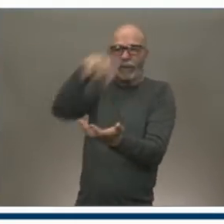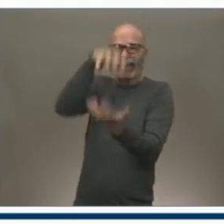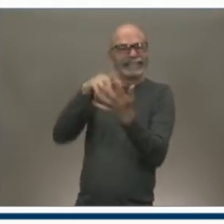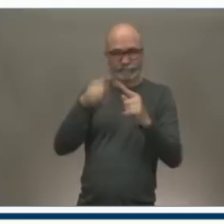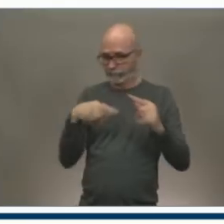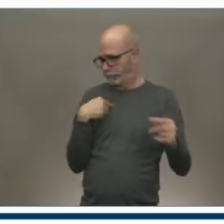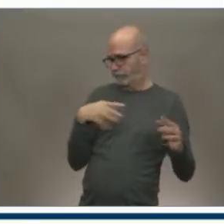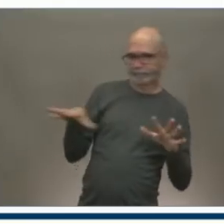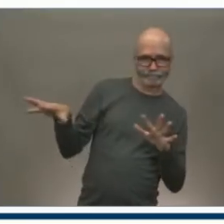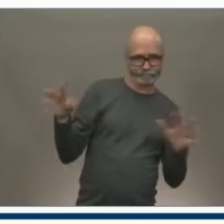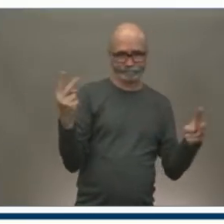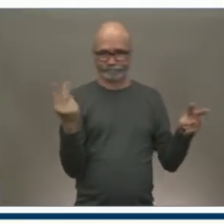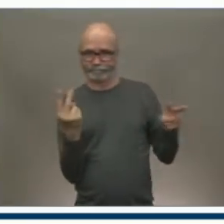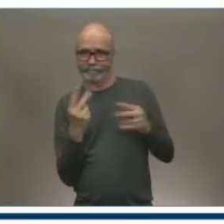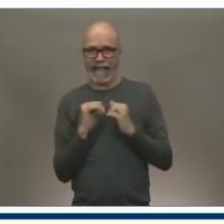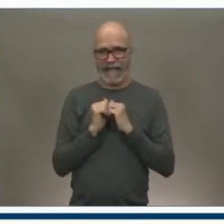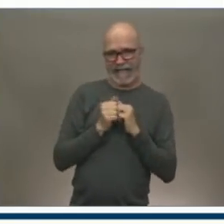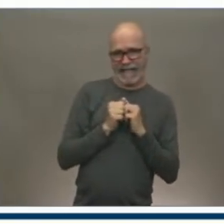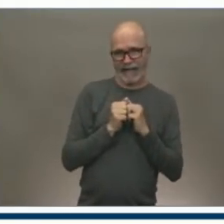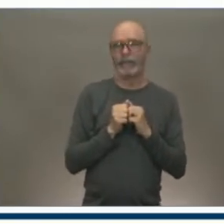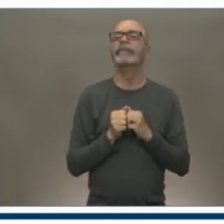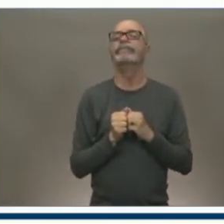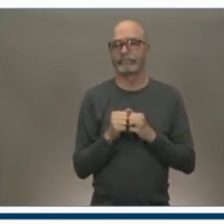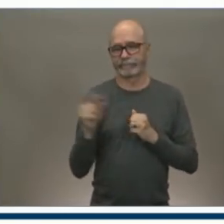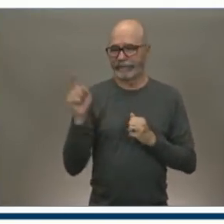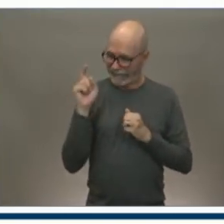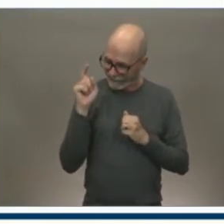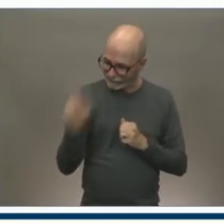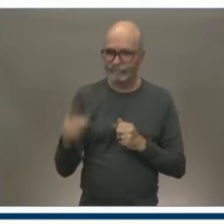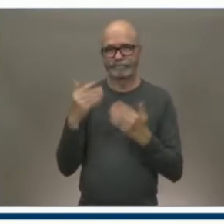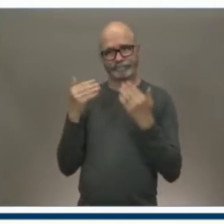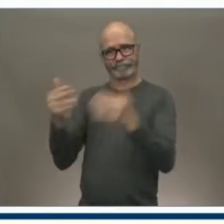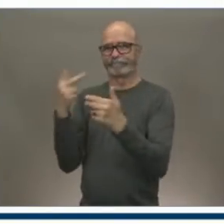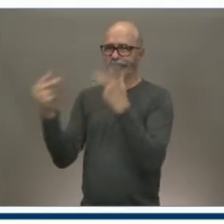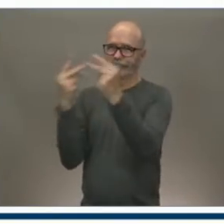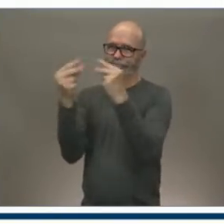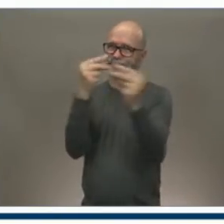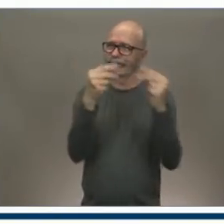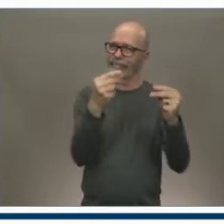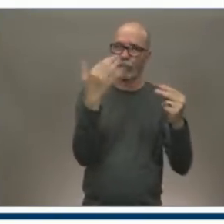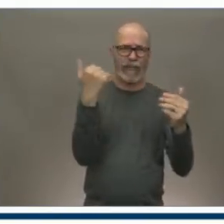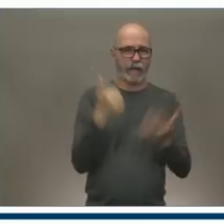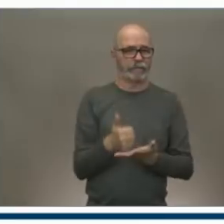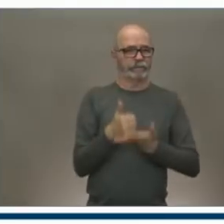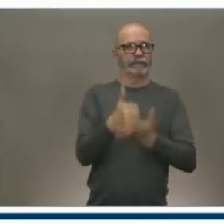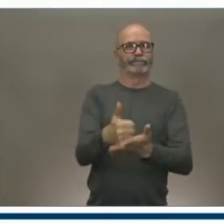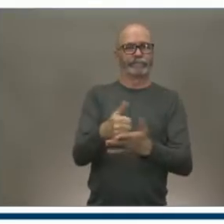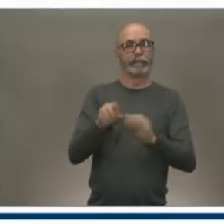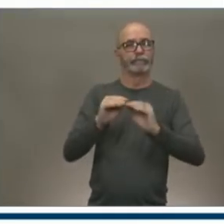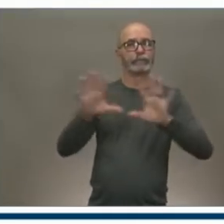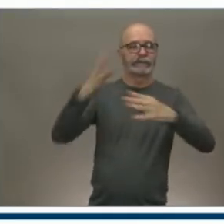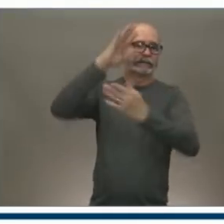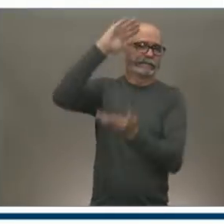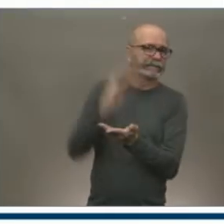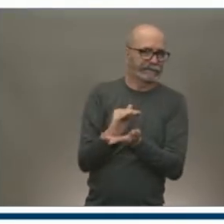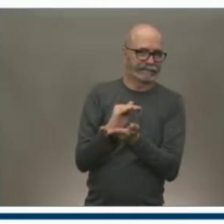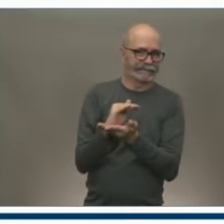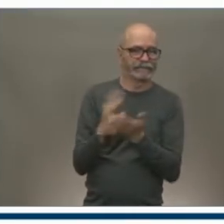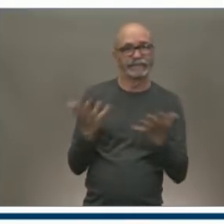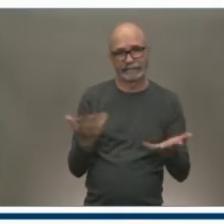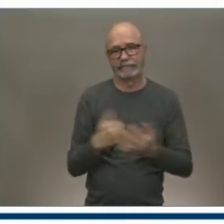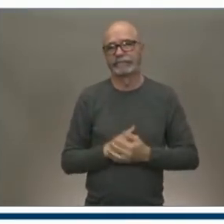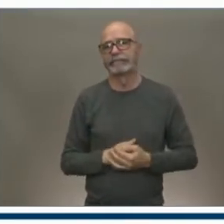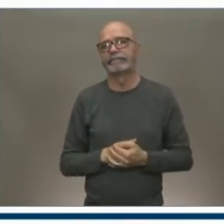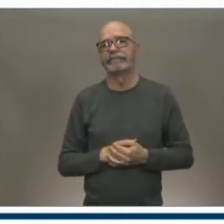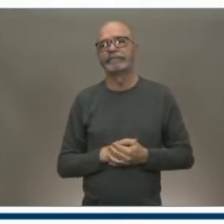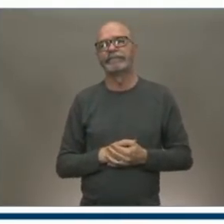protect those locations because protecting them prevents an outbreak happening and spreading to the community. So some specific work